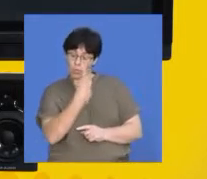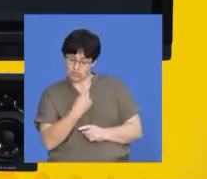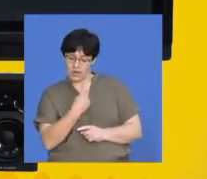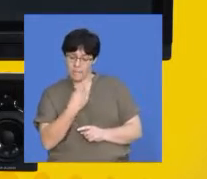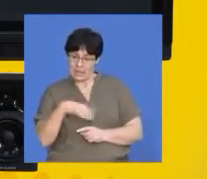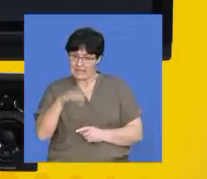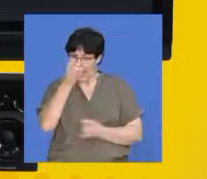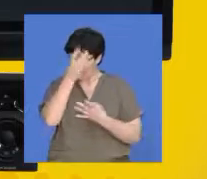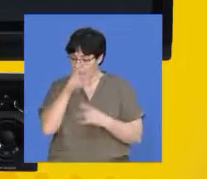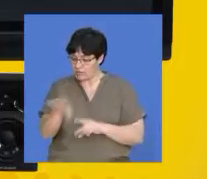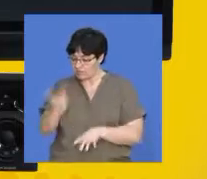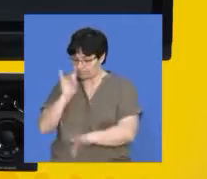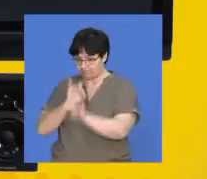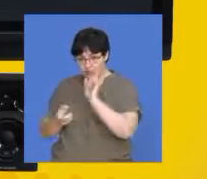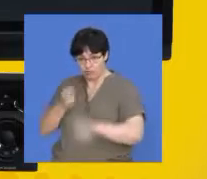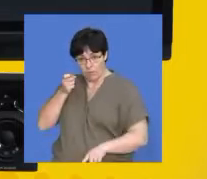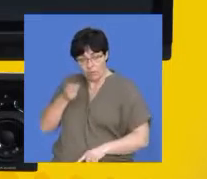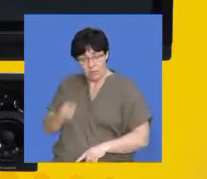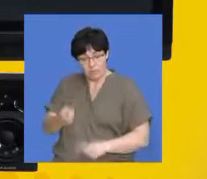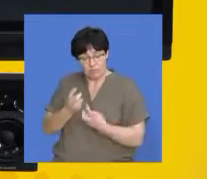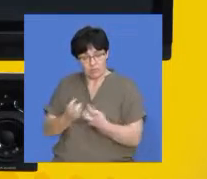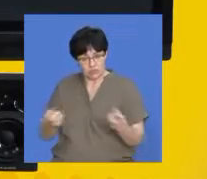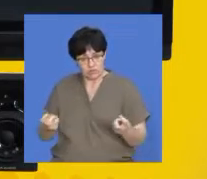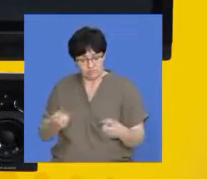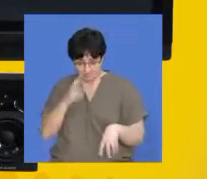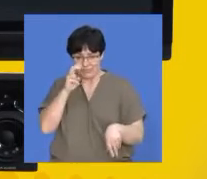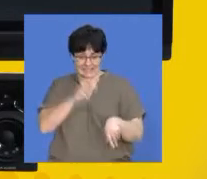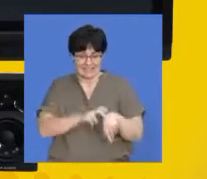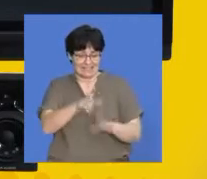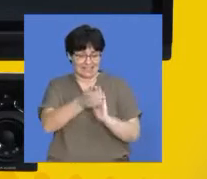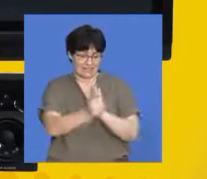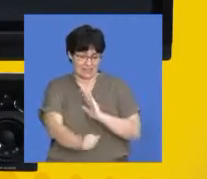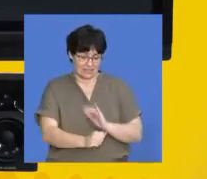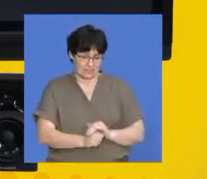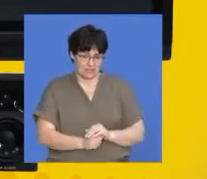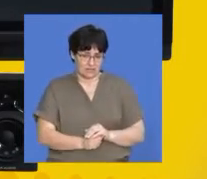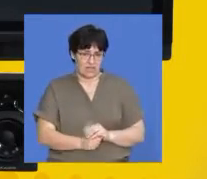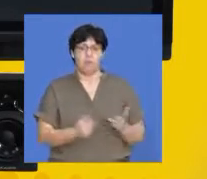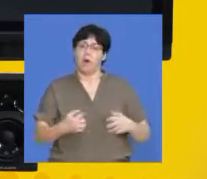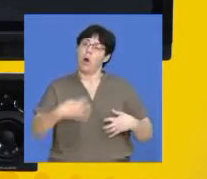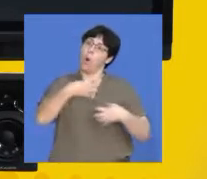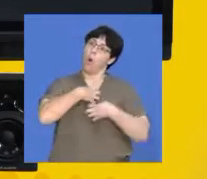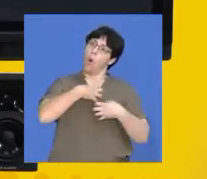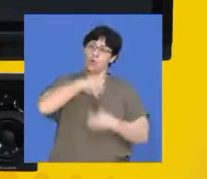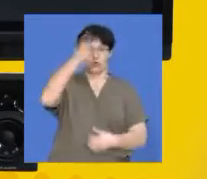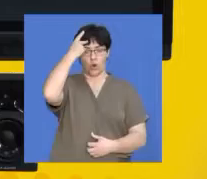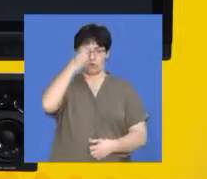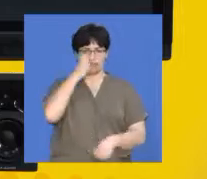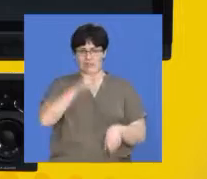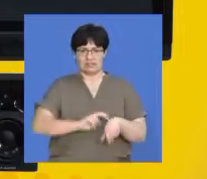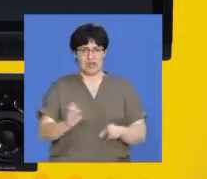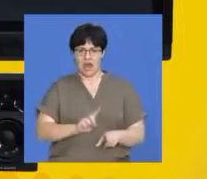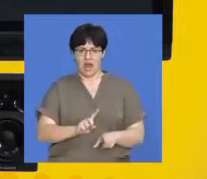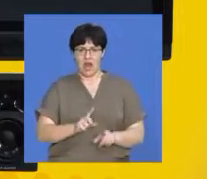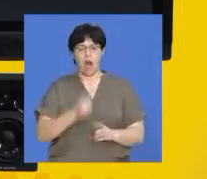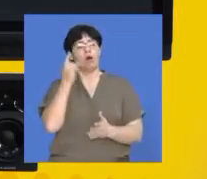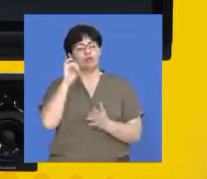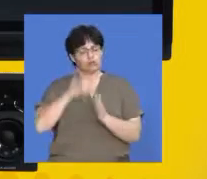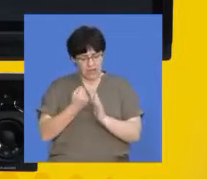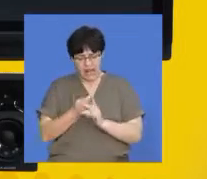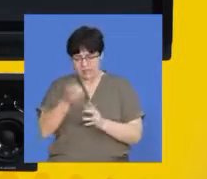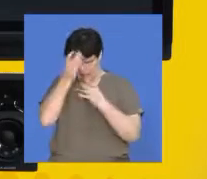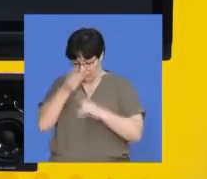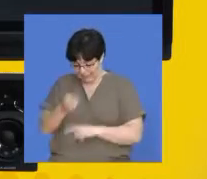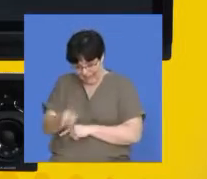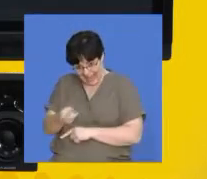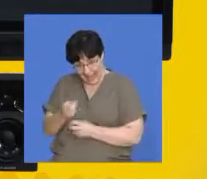extract information from the source requires that. You are not required to use your own knowledge, just take out the